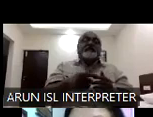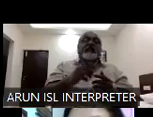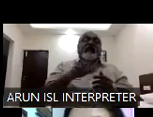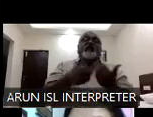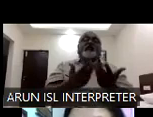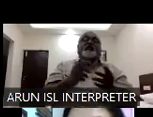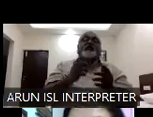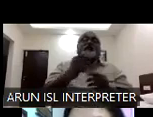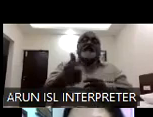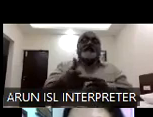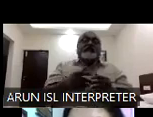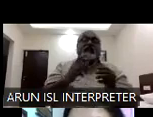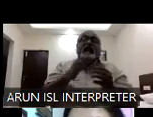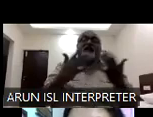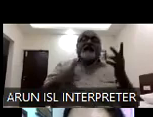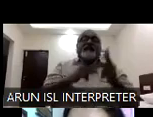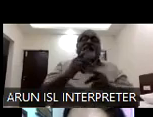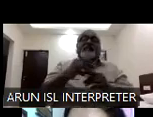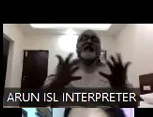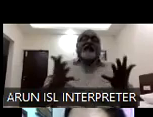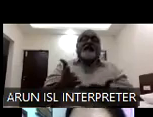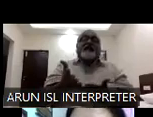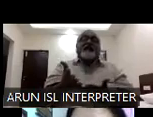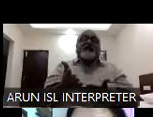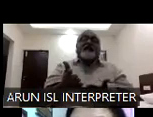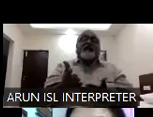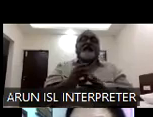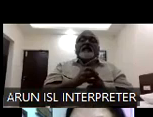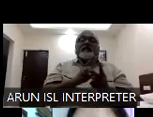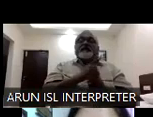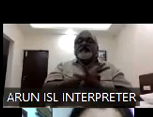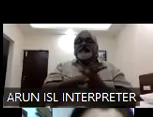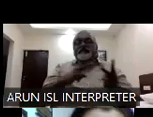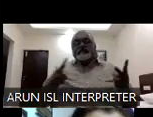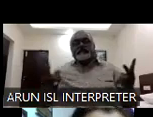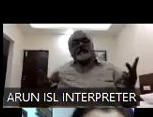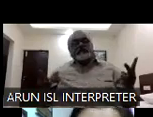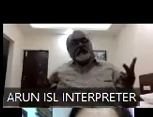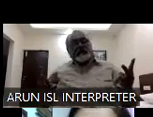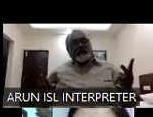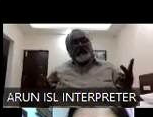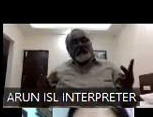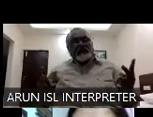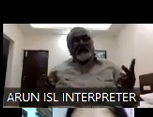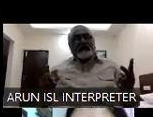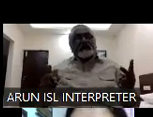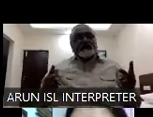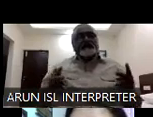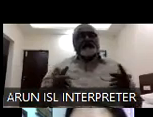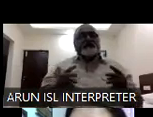place only with the activity mapping process. Okay. And this activity mapping